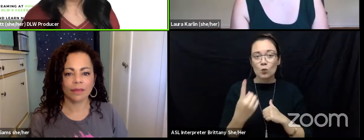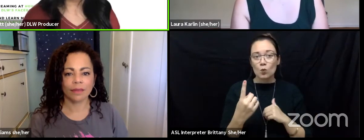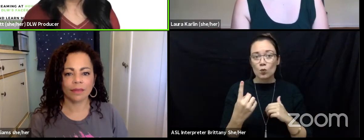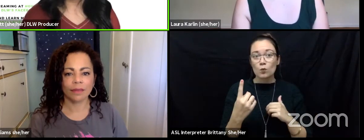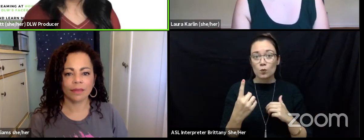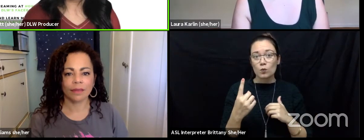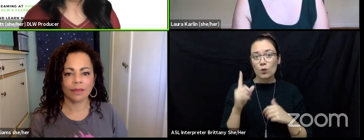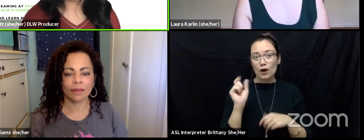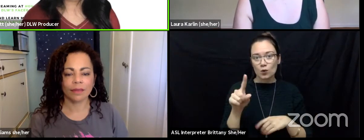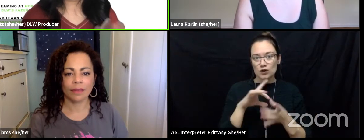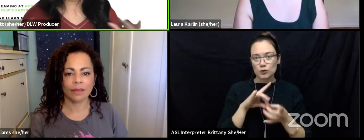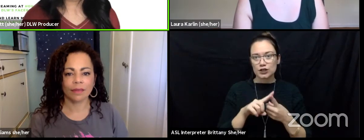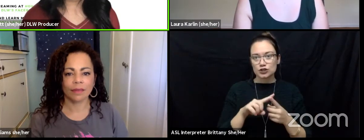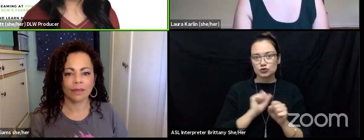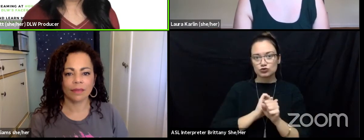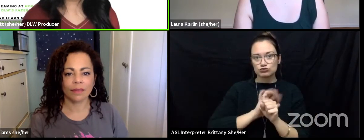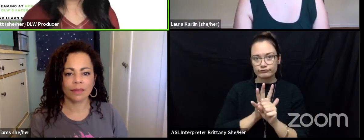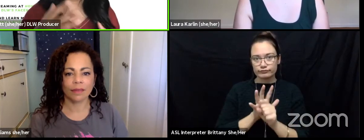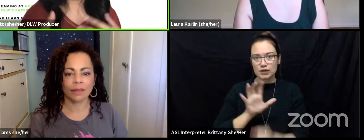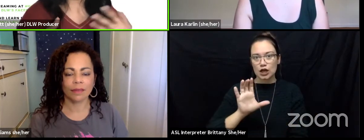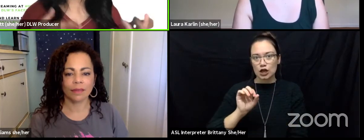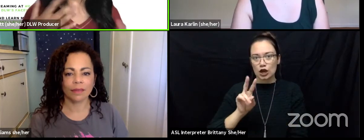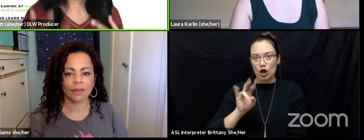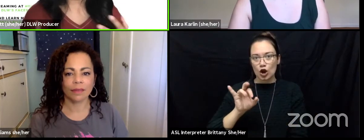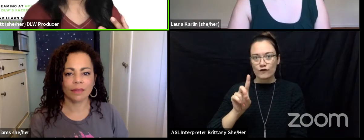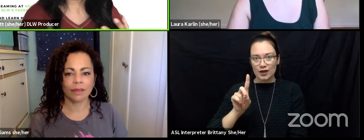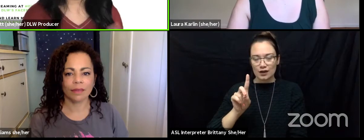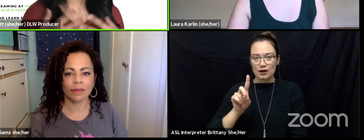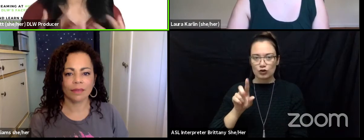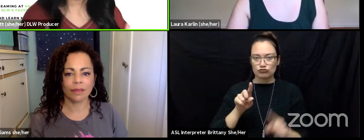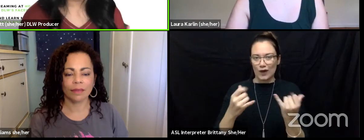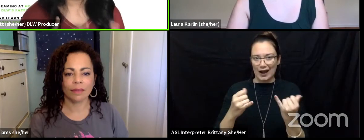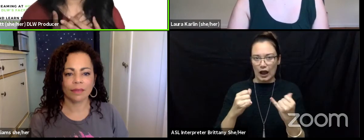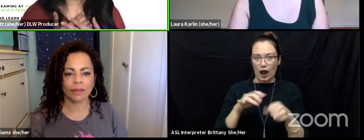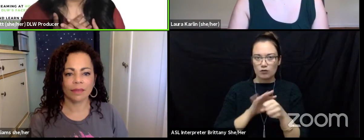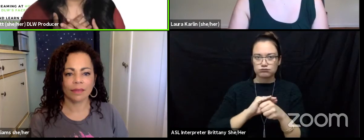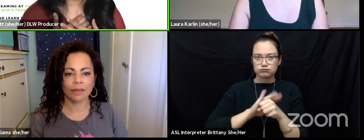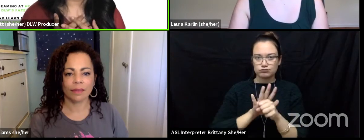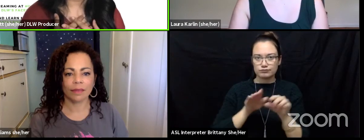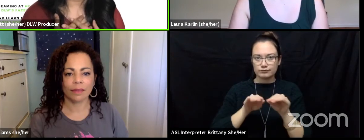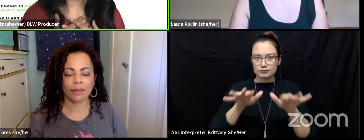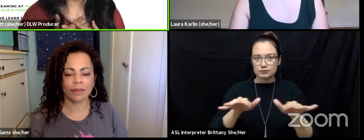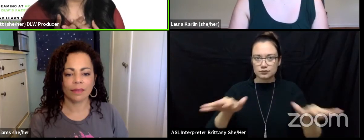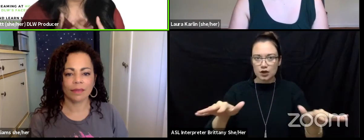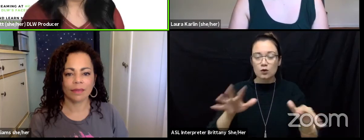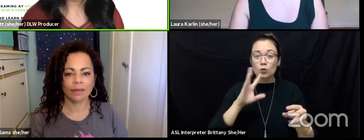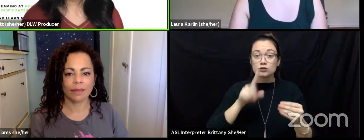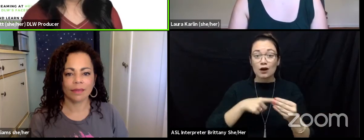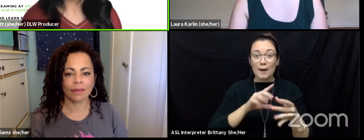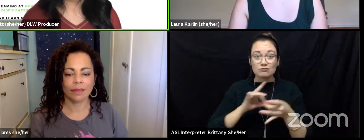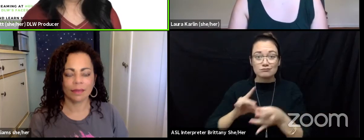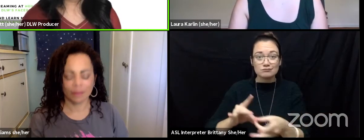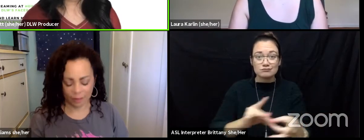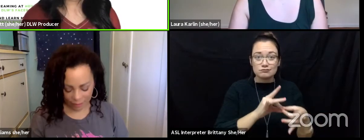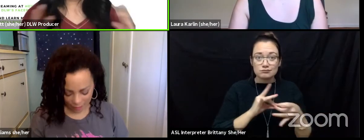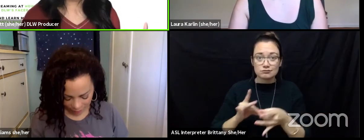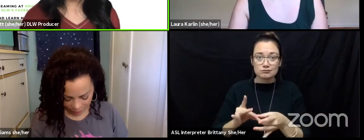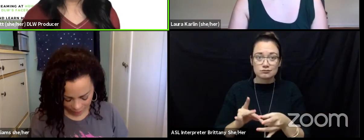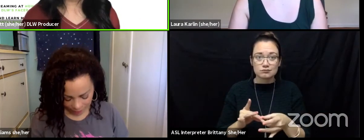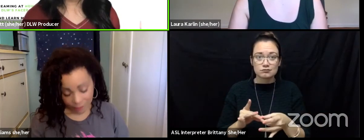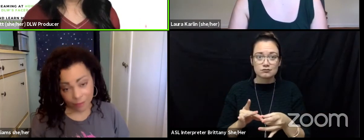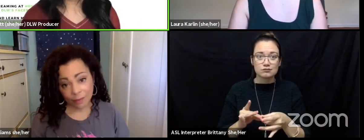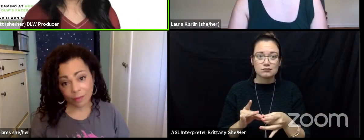COVID. In our current epidemic, we keep talking about, you know, being together and the togetherness that our work is. In